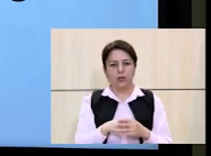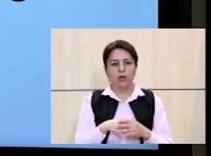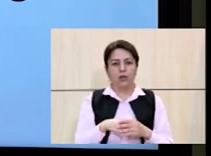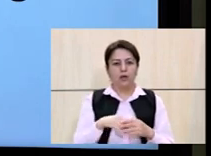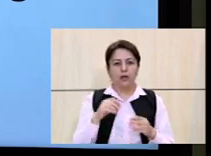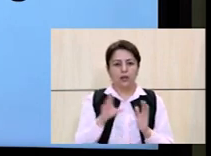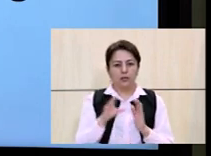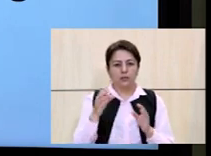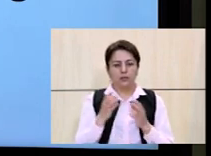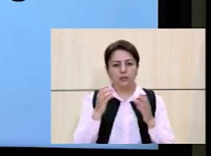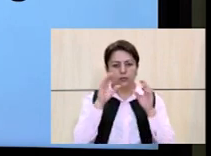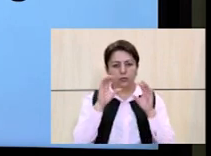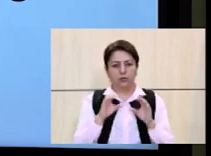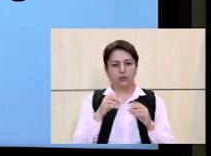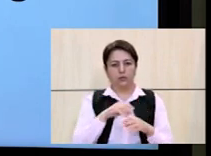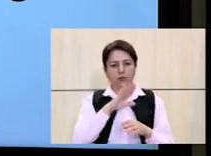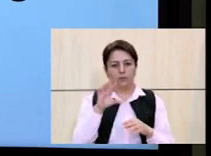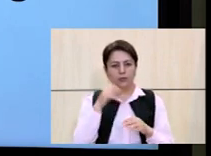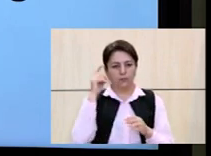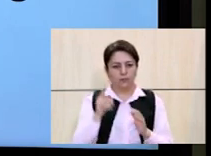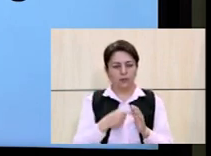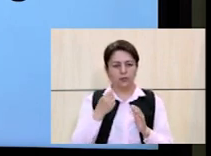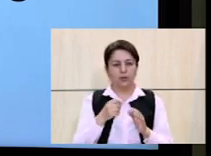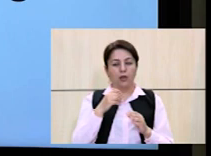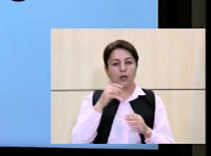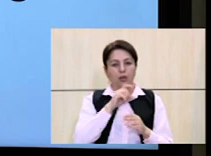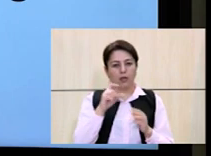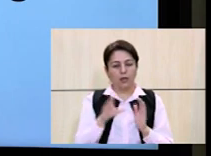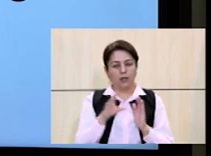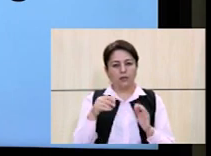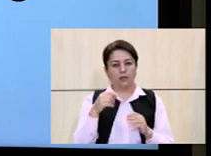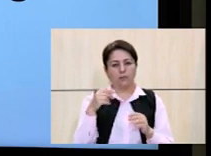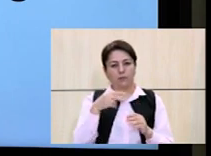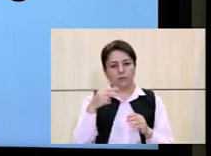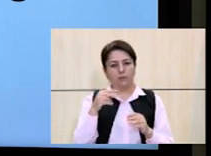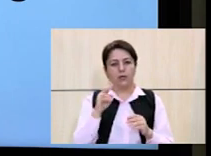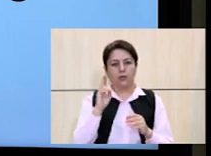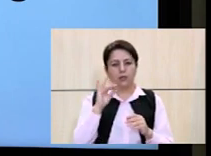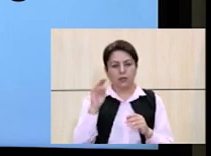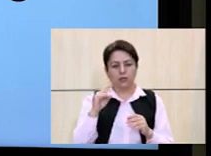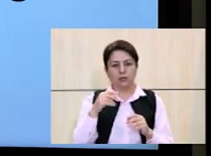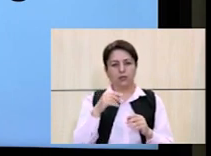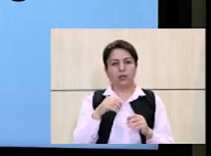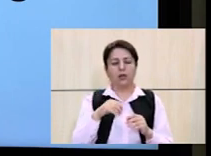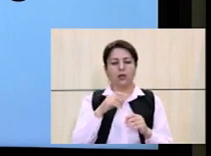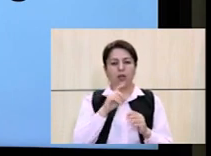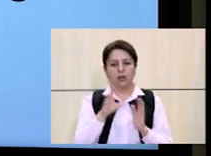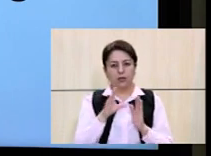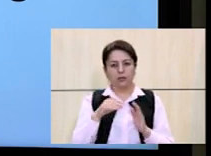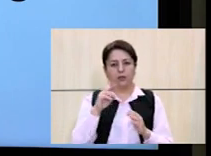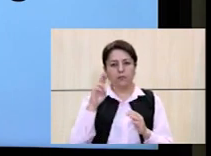Energiyaning saqlanish qonunidan biz bilamizki, energiya barobar kinetik energiya hamda potensial energiyaning yig'indisiga